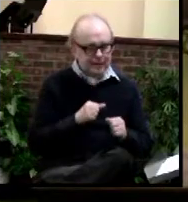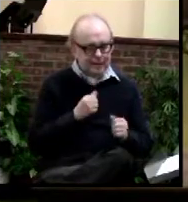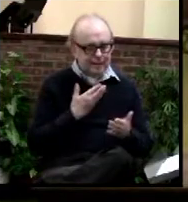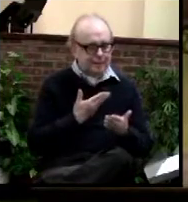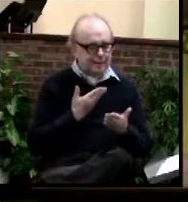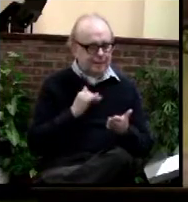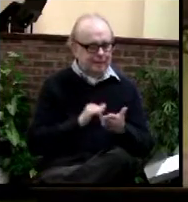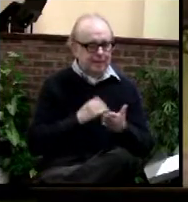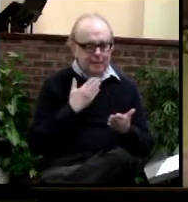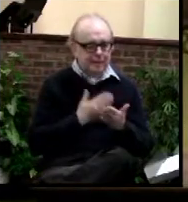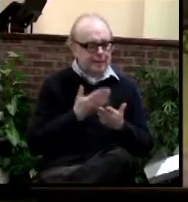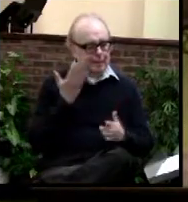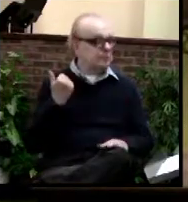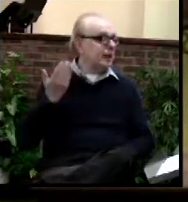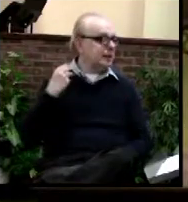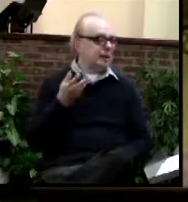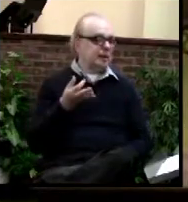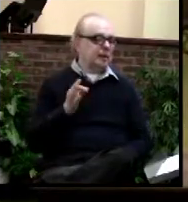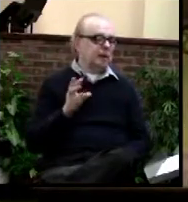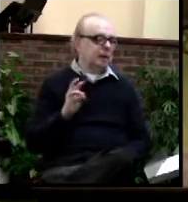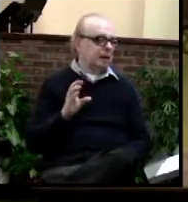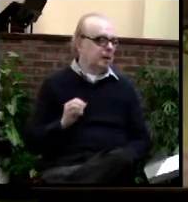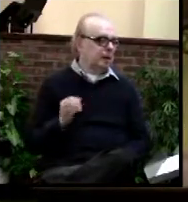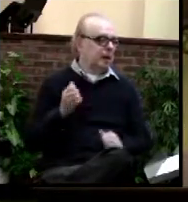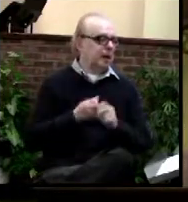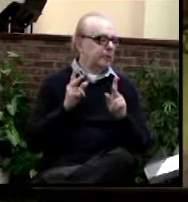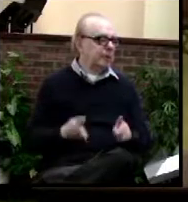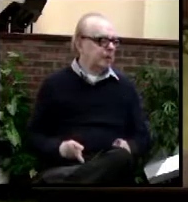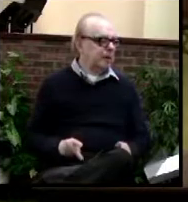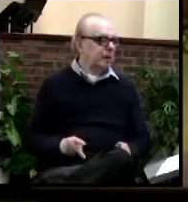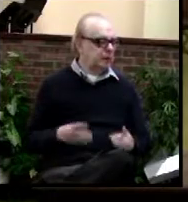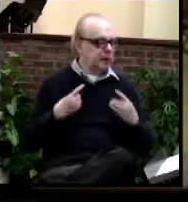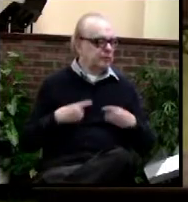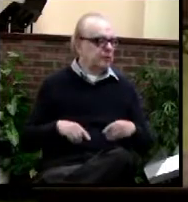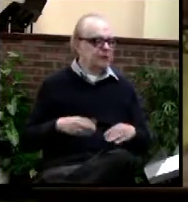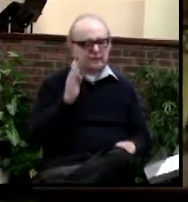okay? Because back in the 60s, everybody was dressed funky.